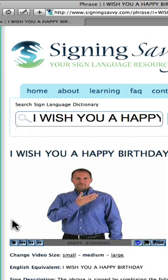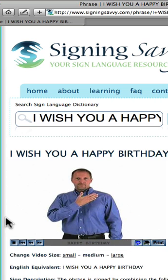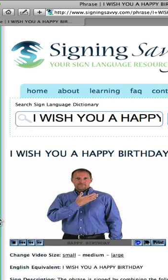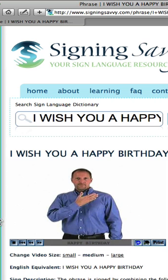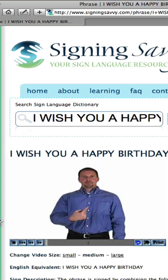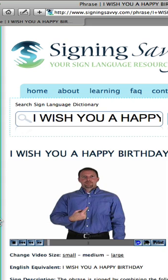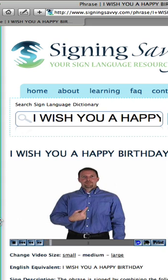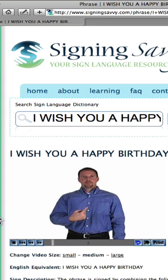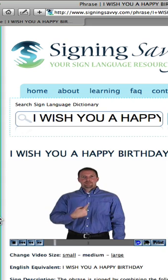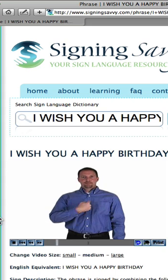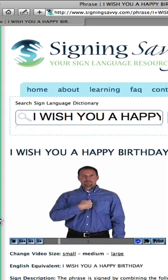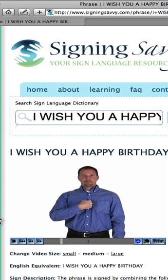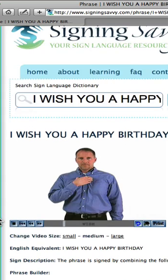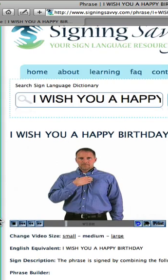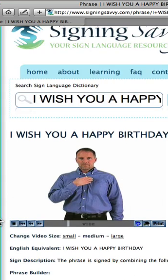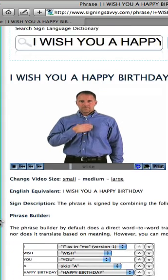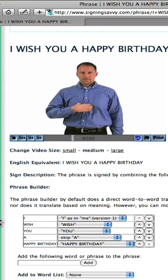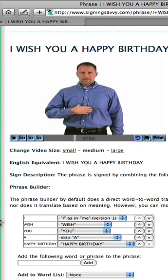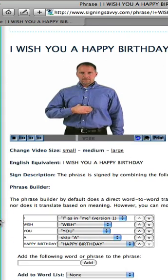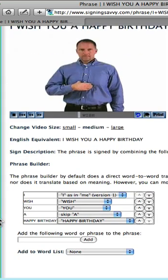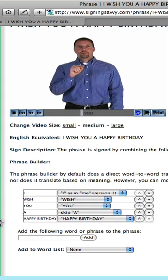sign above and modify that.